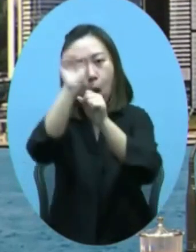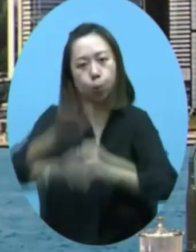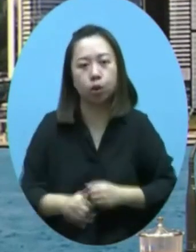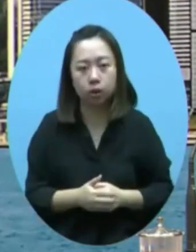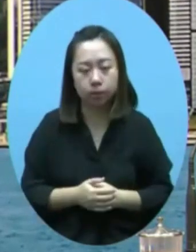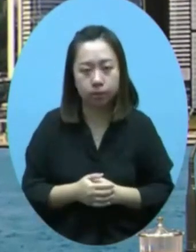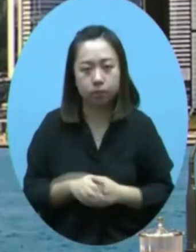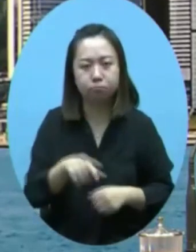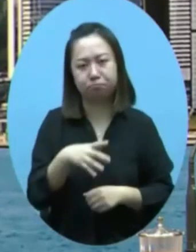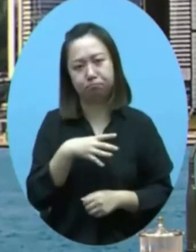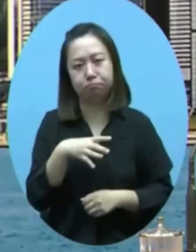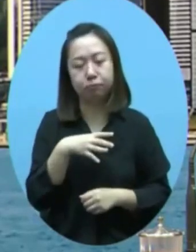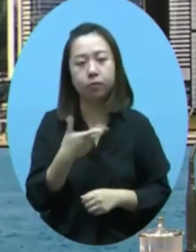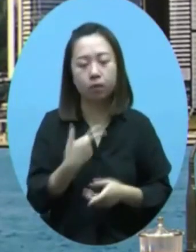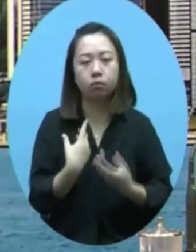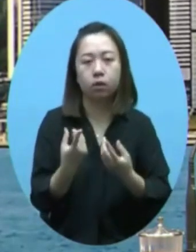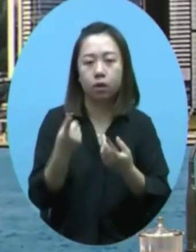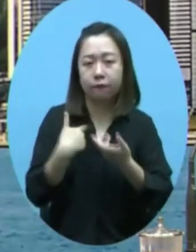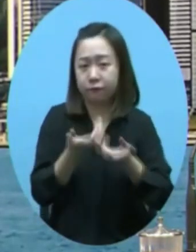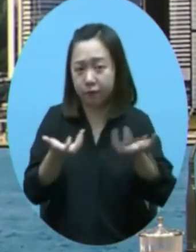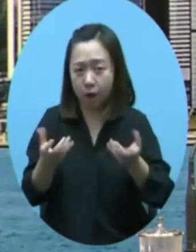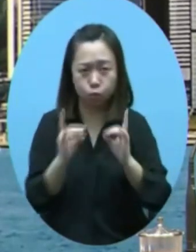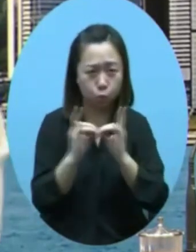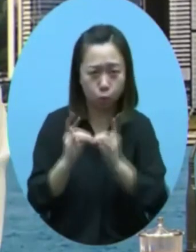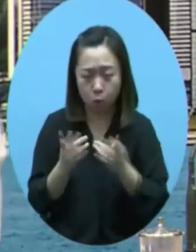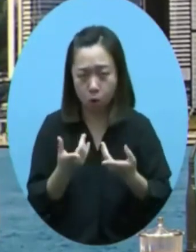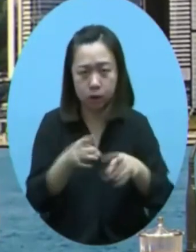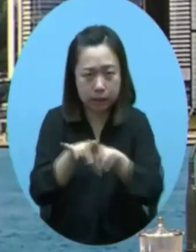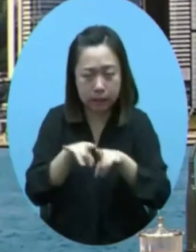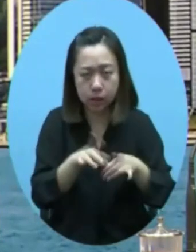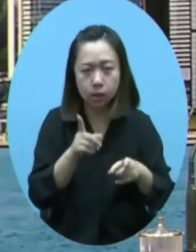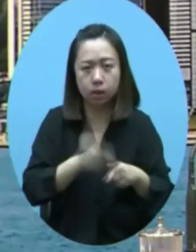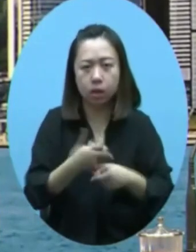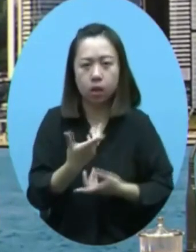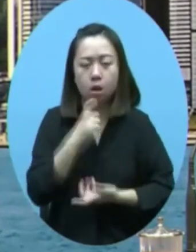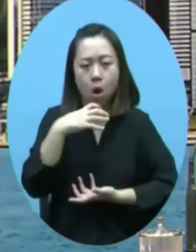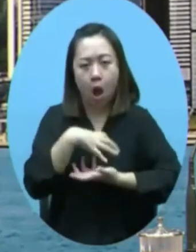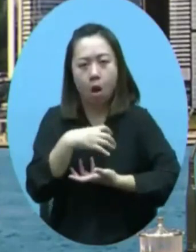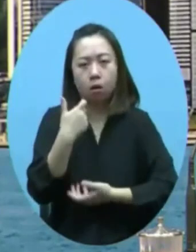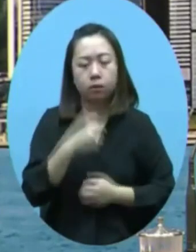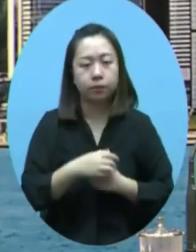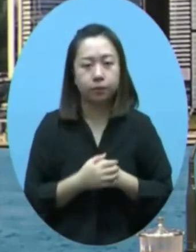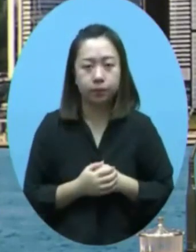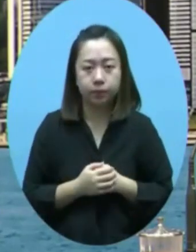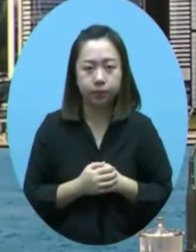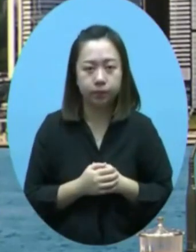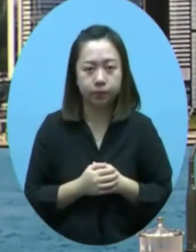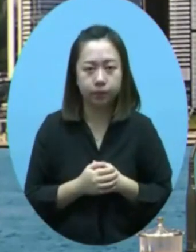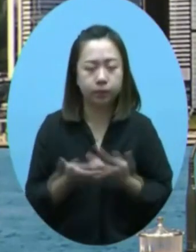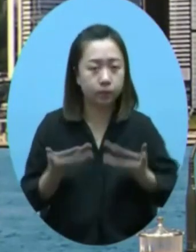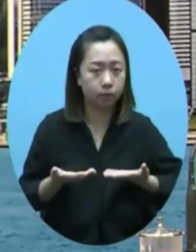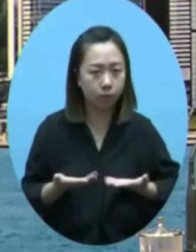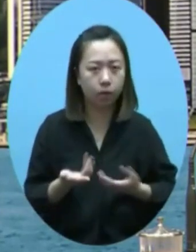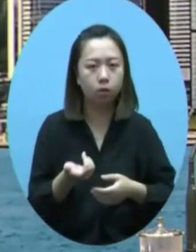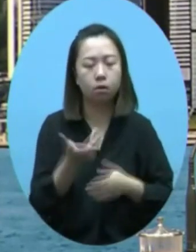in hospital could increase, and this will have implications on use of our negative pressure